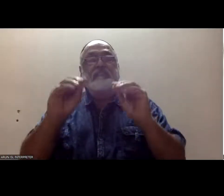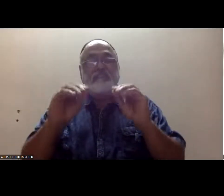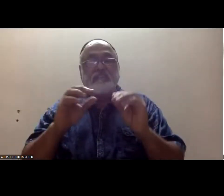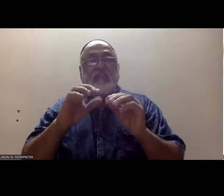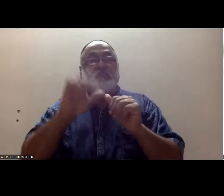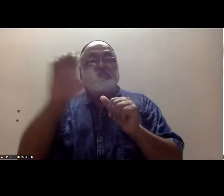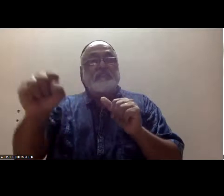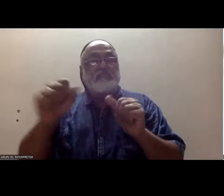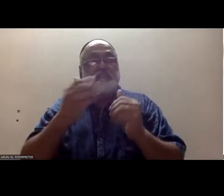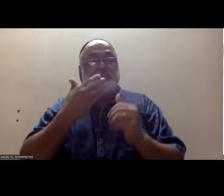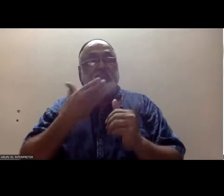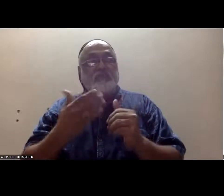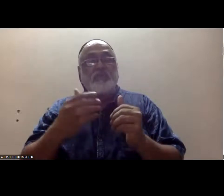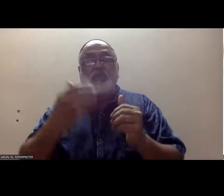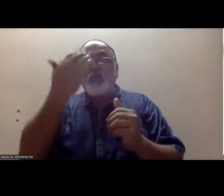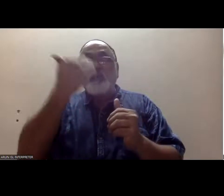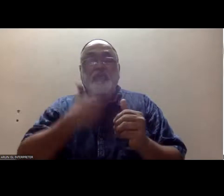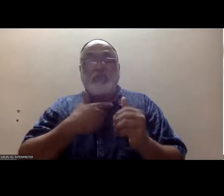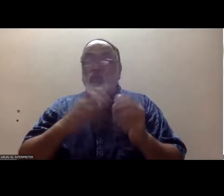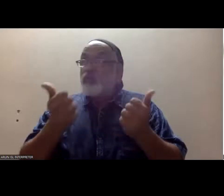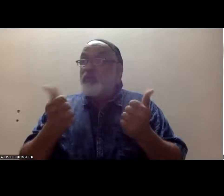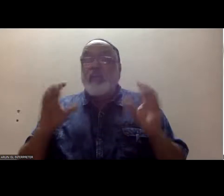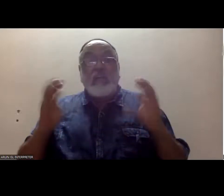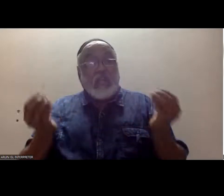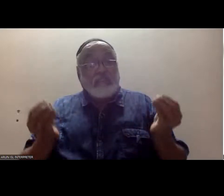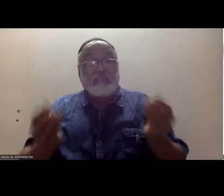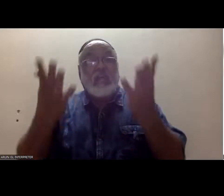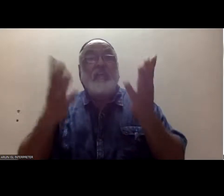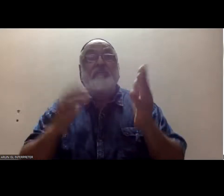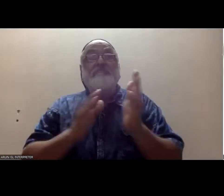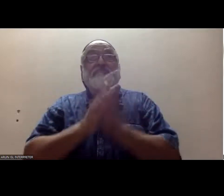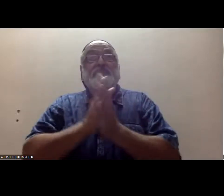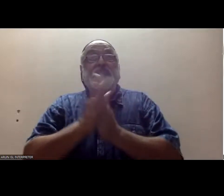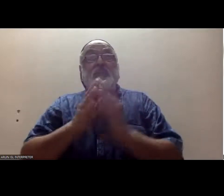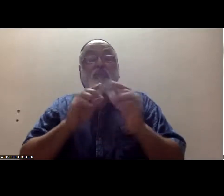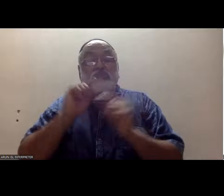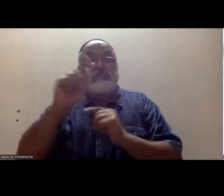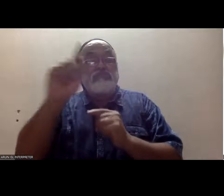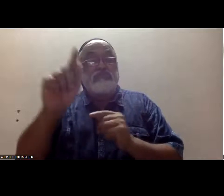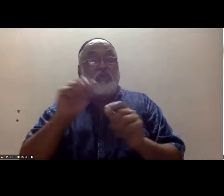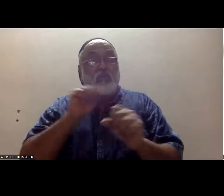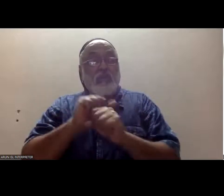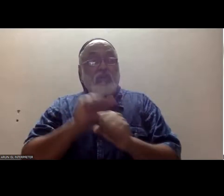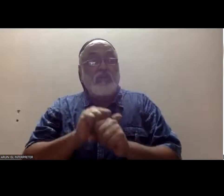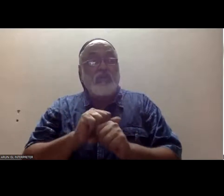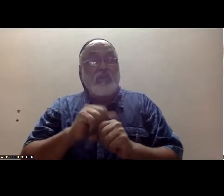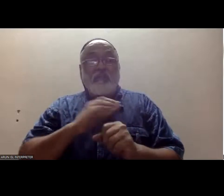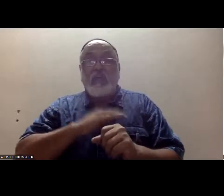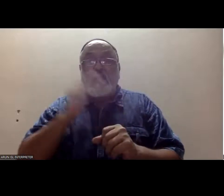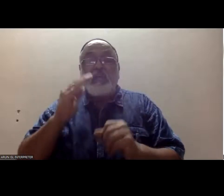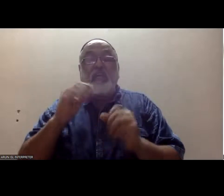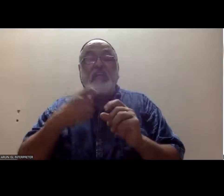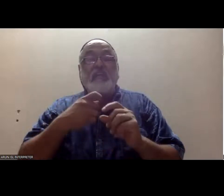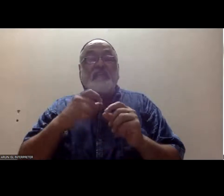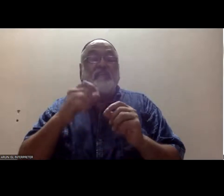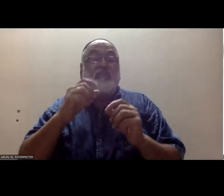a course like this is being initiated in a esteemed college, a renowned college of Delhi University. And